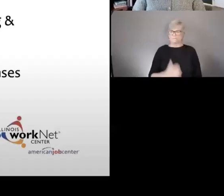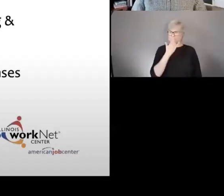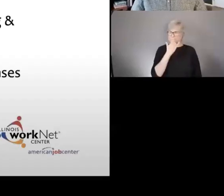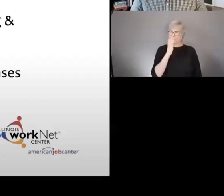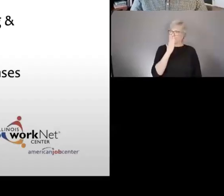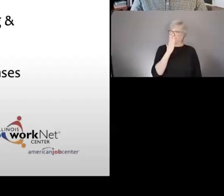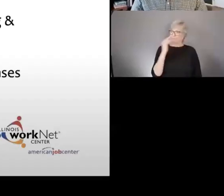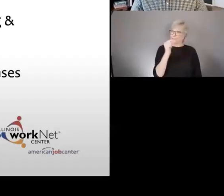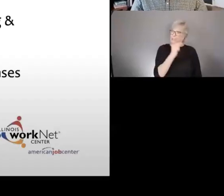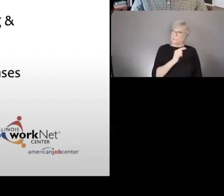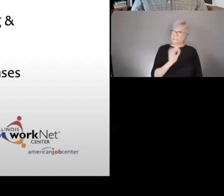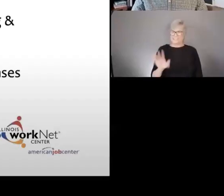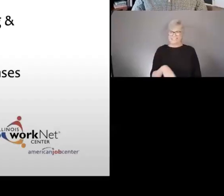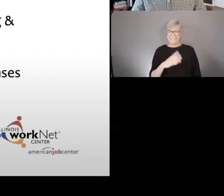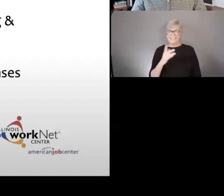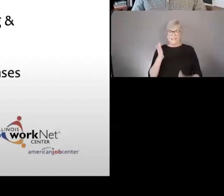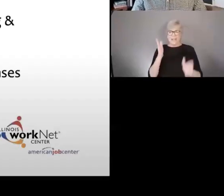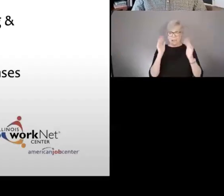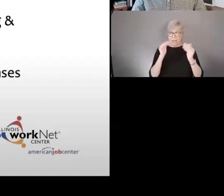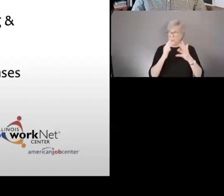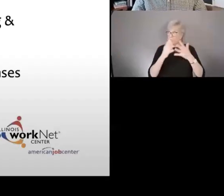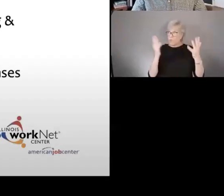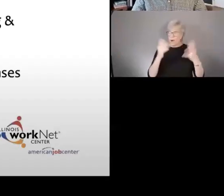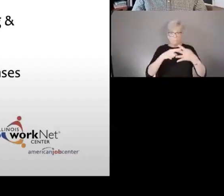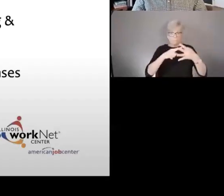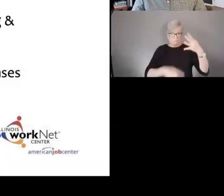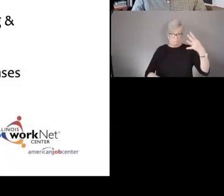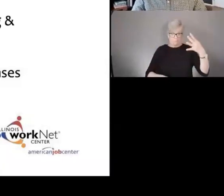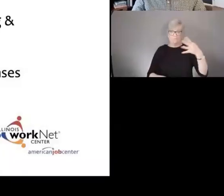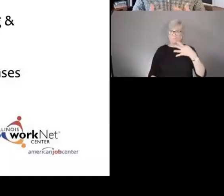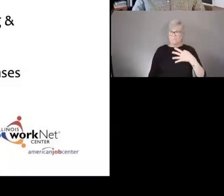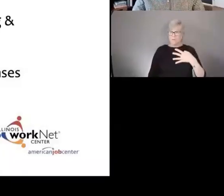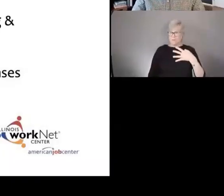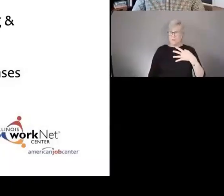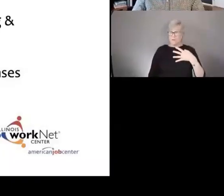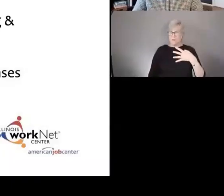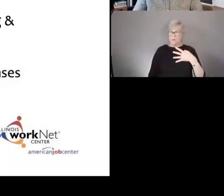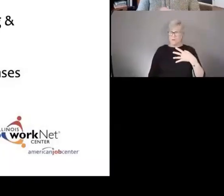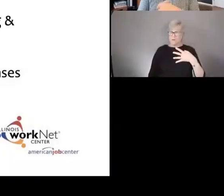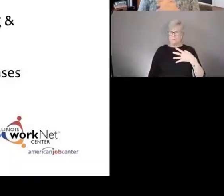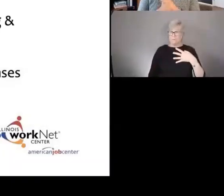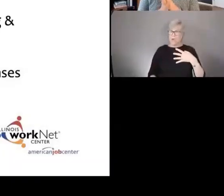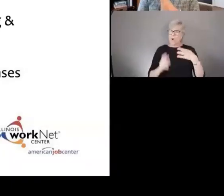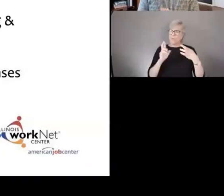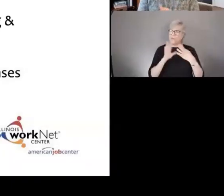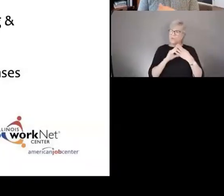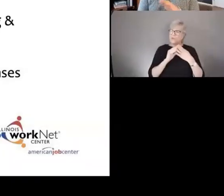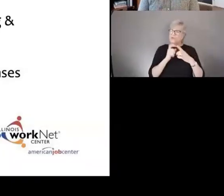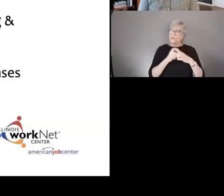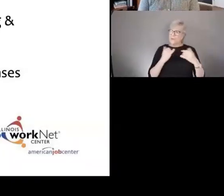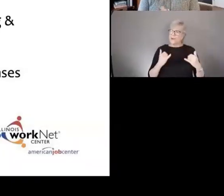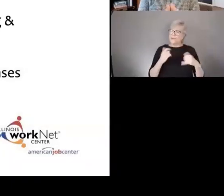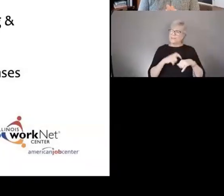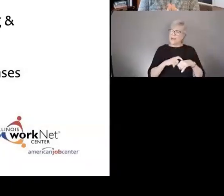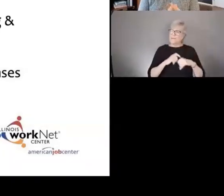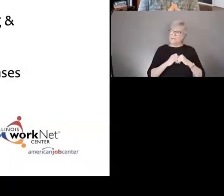A little bit about what to expect today in terms of information and what I'd like you to learn from our time together today. We are going to talk a little